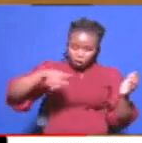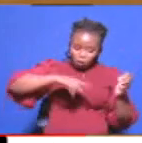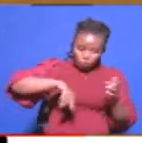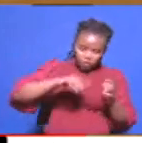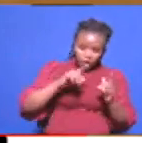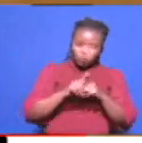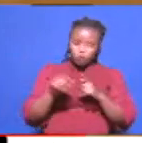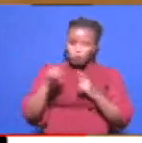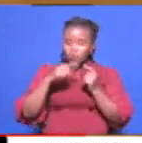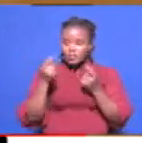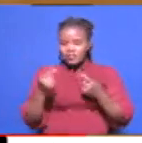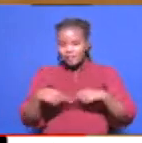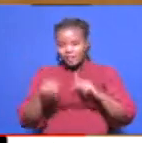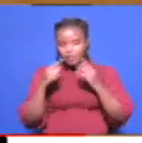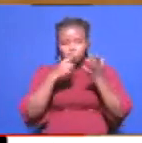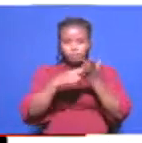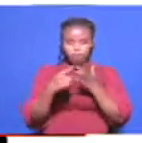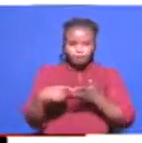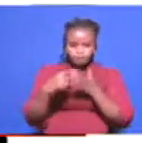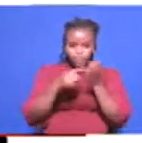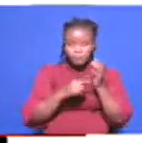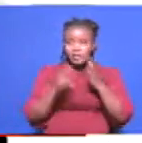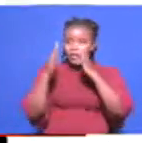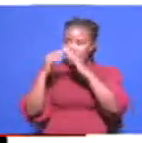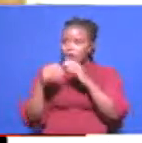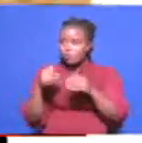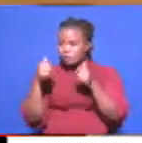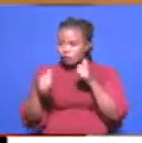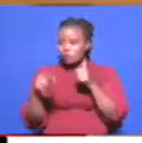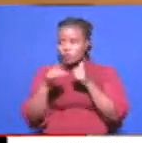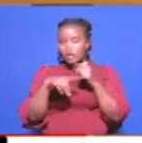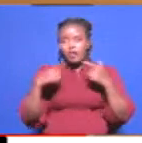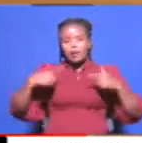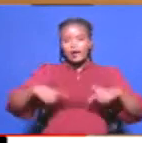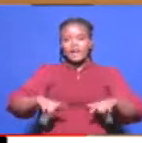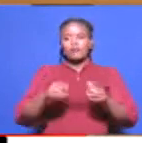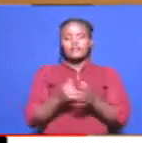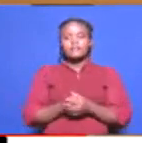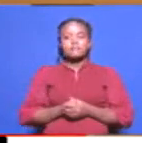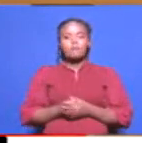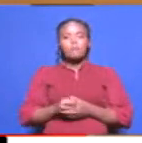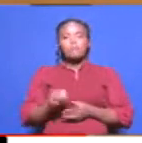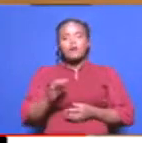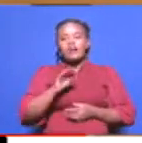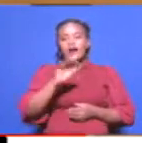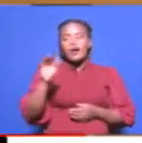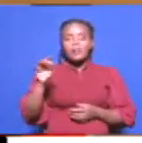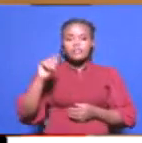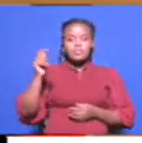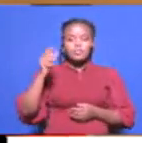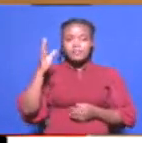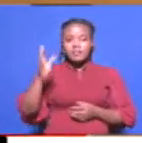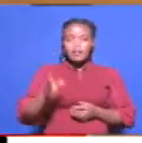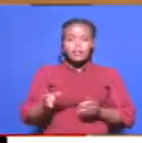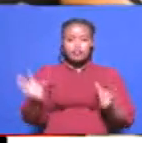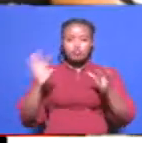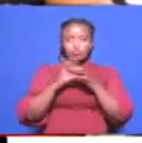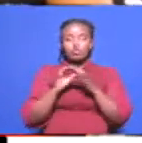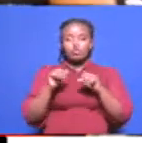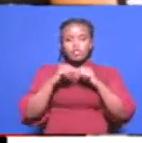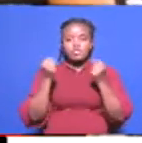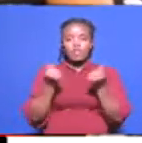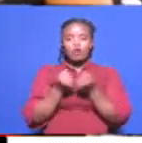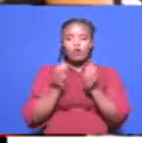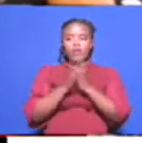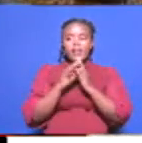you this is the kind of house that we are allowing here. He is encouraging Kenyans to join or form cooperatives, circles, and saving groups